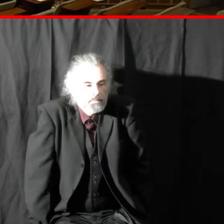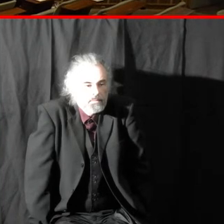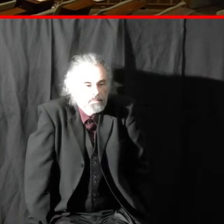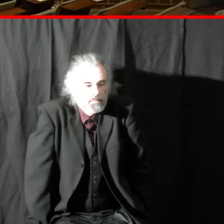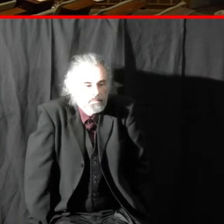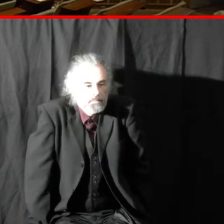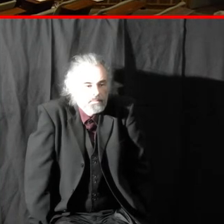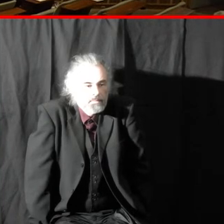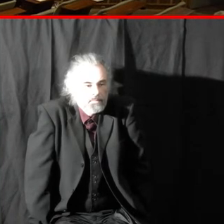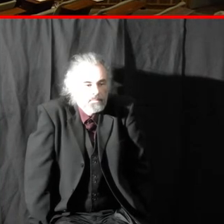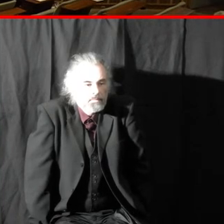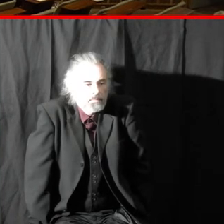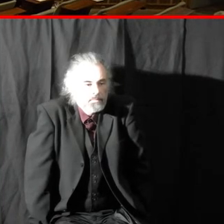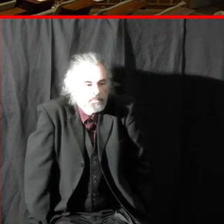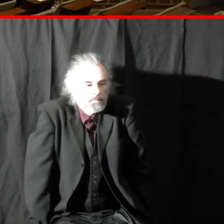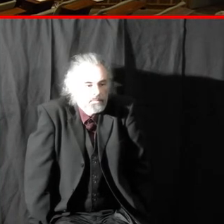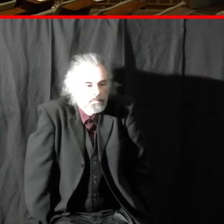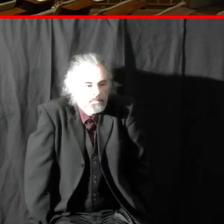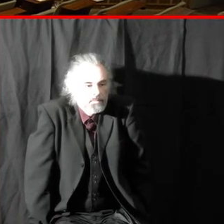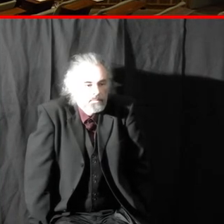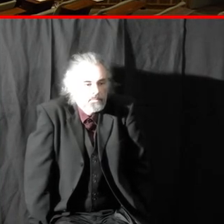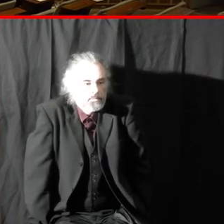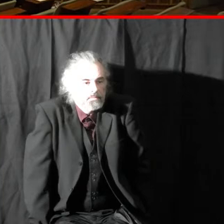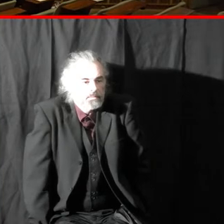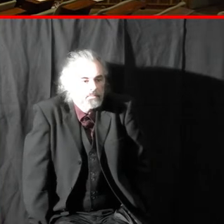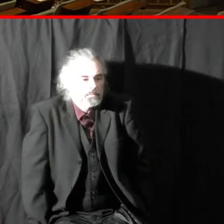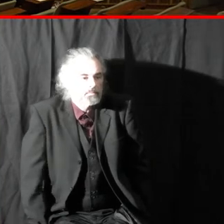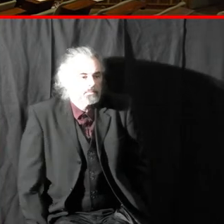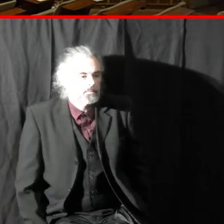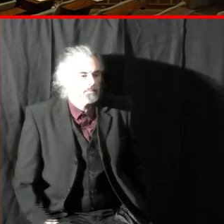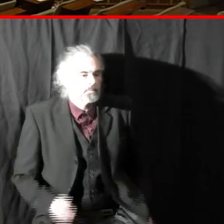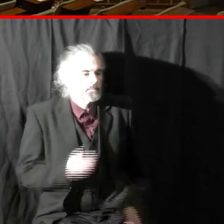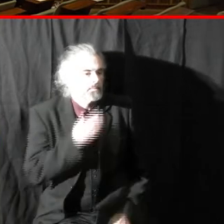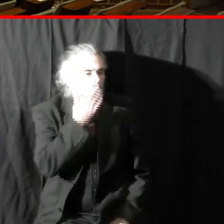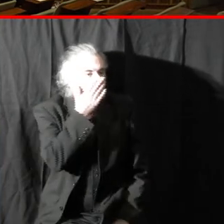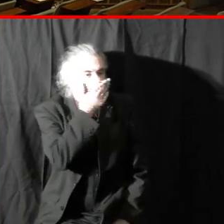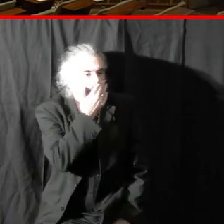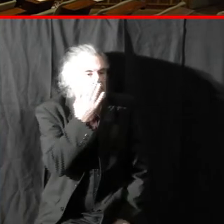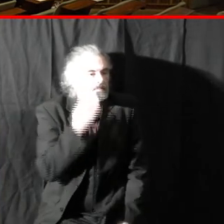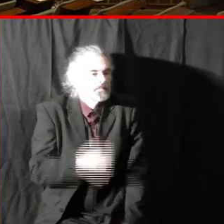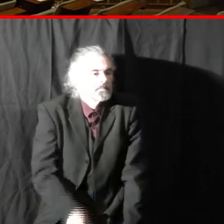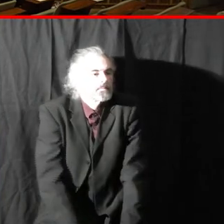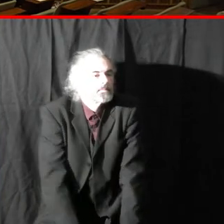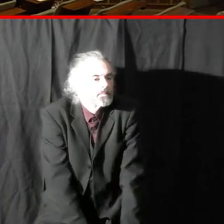take a drink. Have a drink, yeah. Let me go grab a drink.